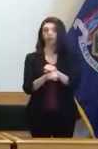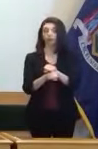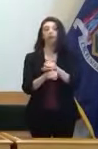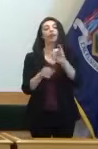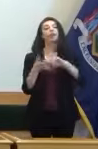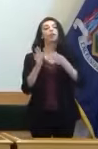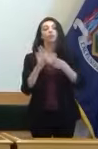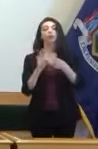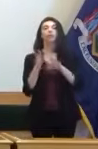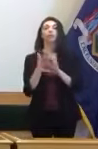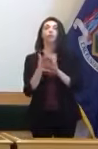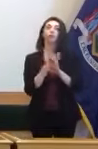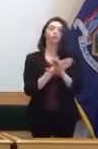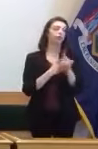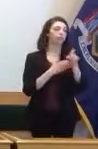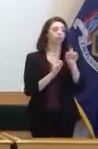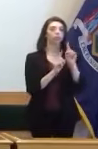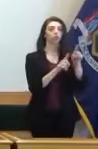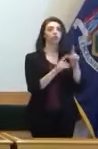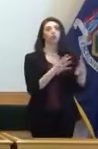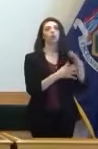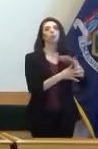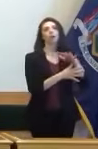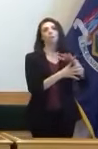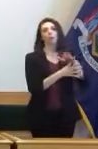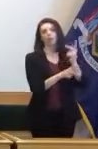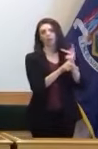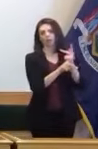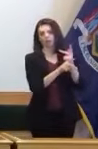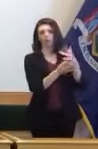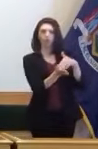screened by your local primary care physician or call